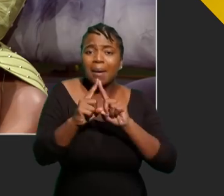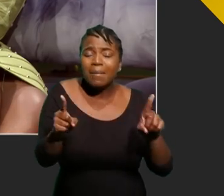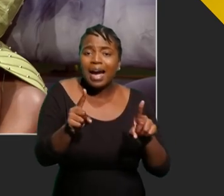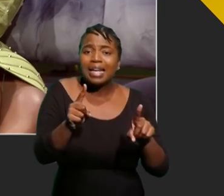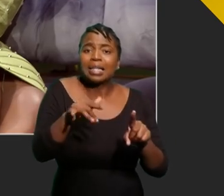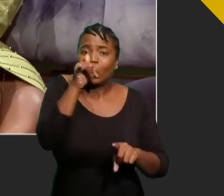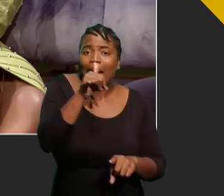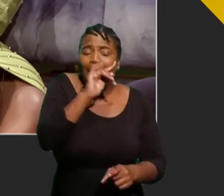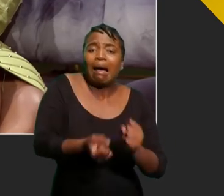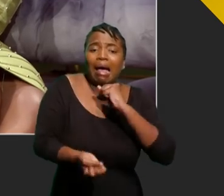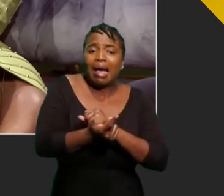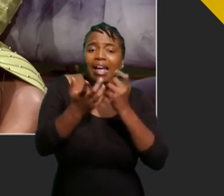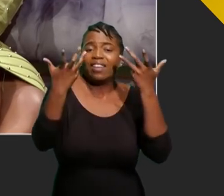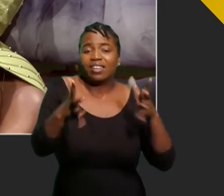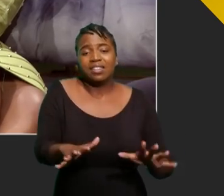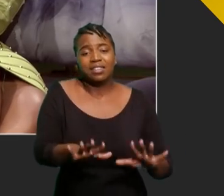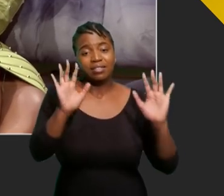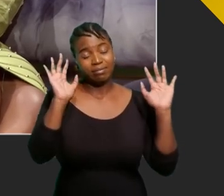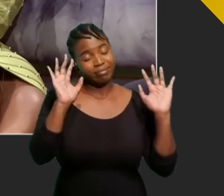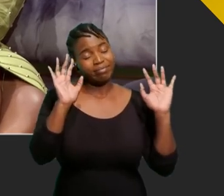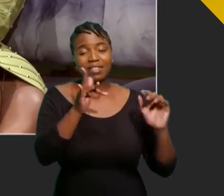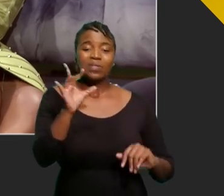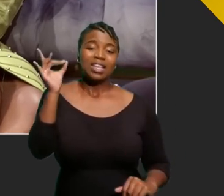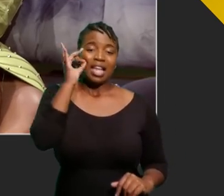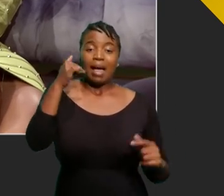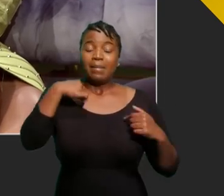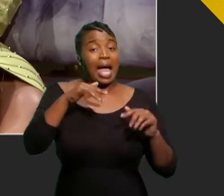But as in, this morning, I said, because